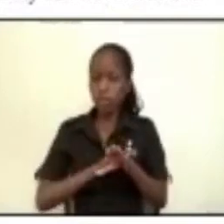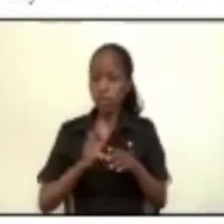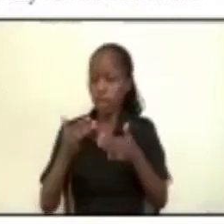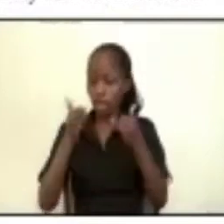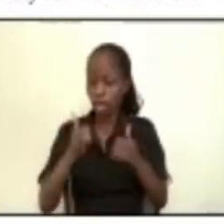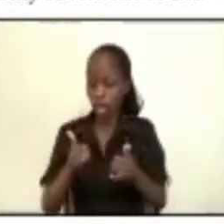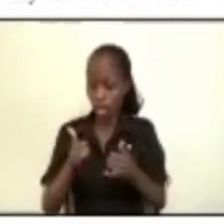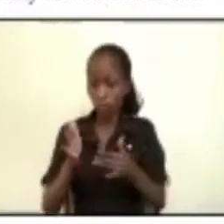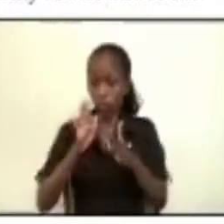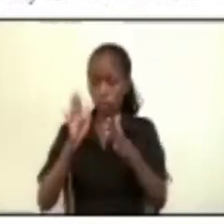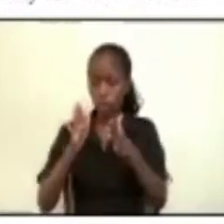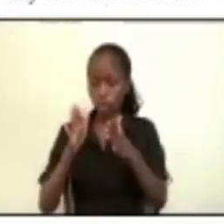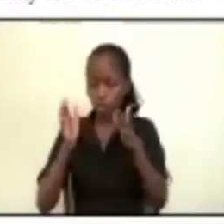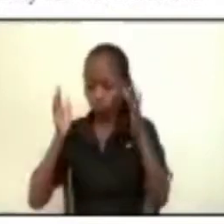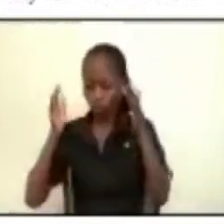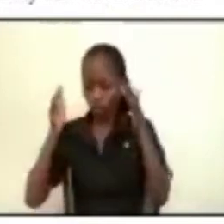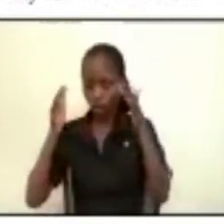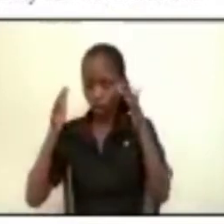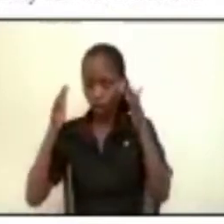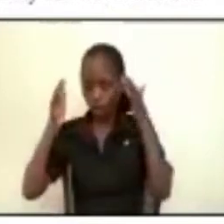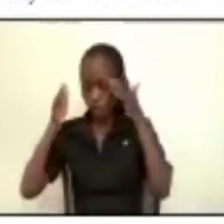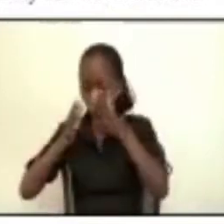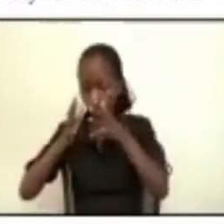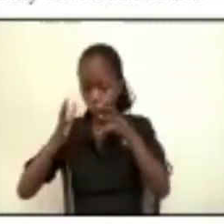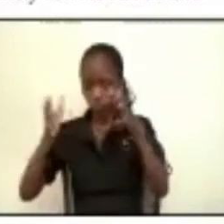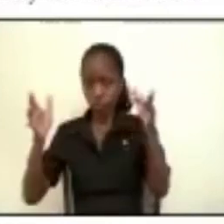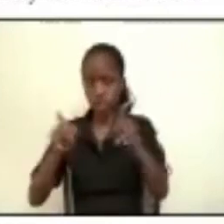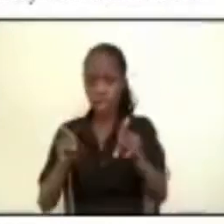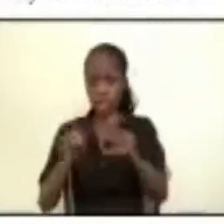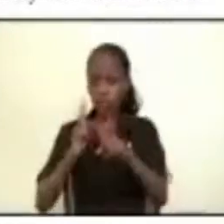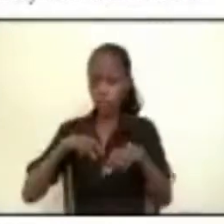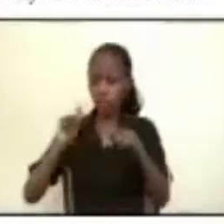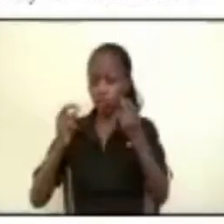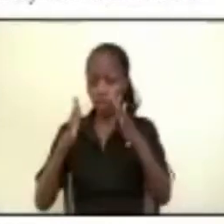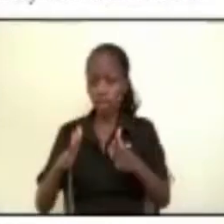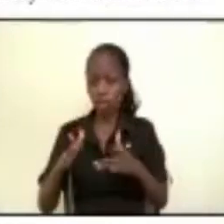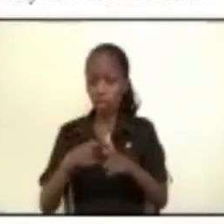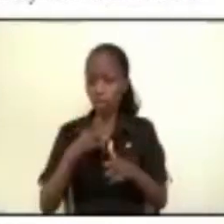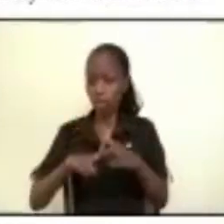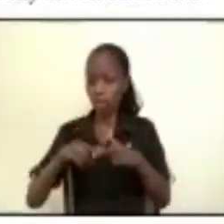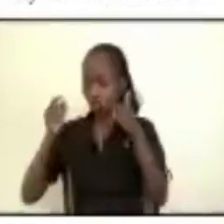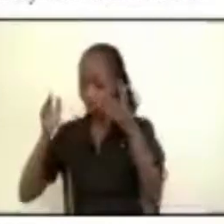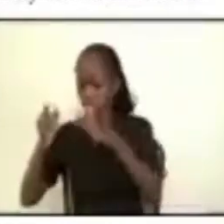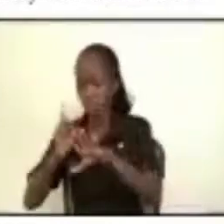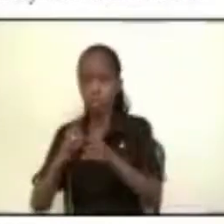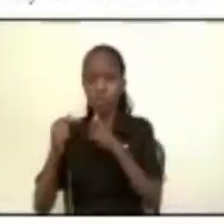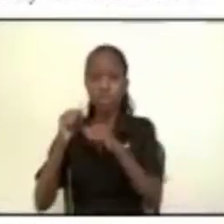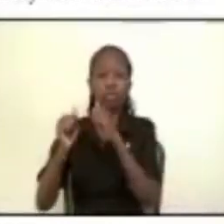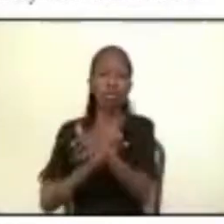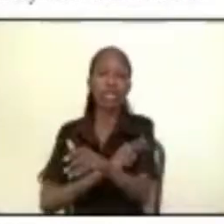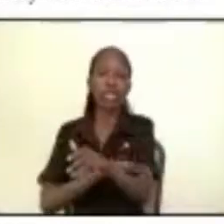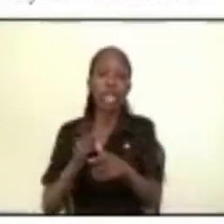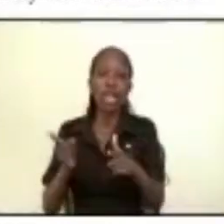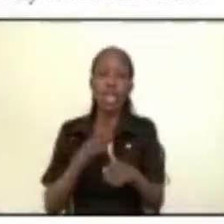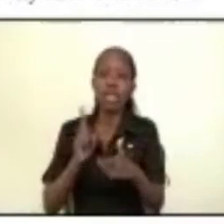narrative, Even we as journalists do have certain stereotypes. When it comes to coverage in Nigeria,